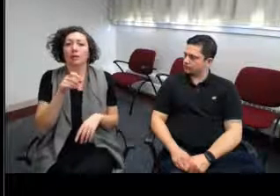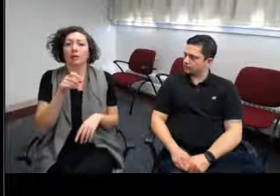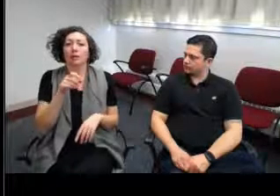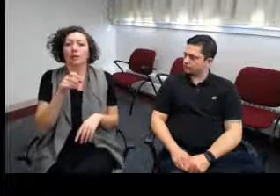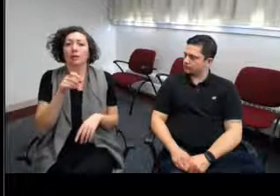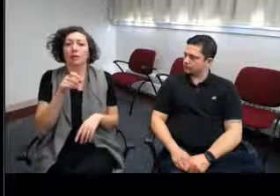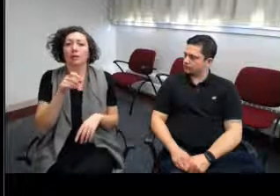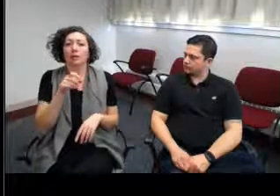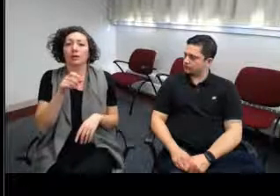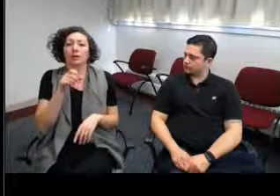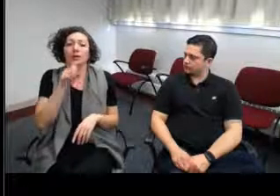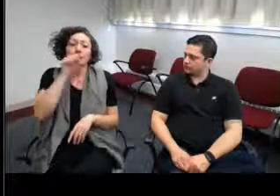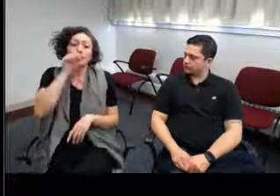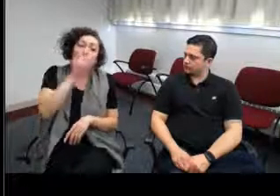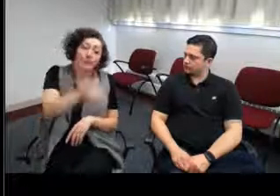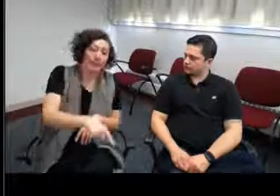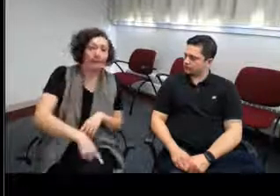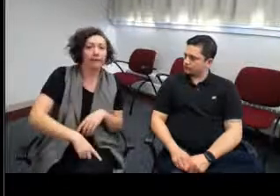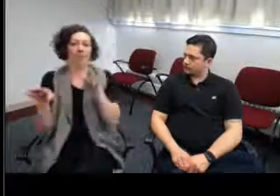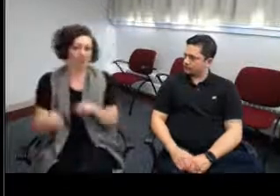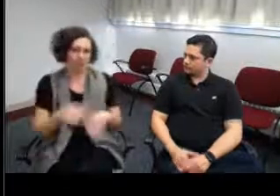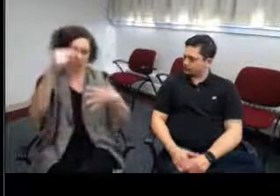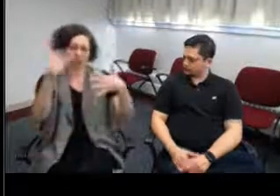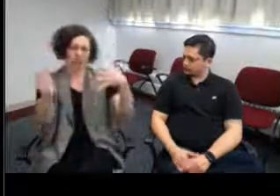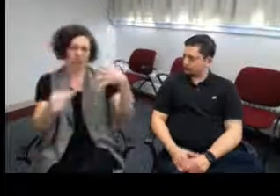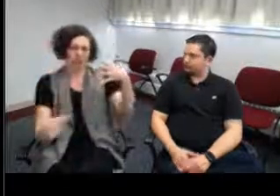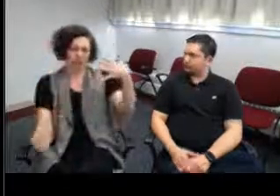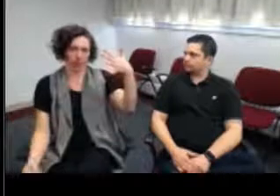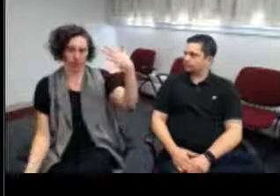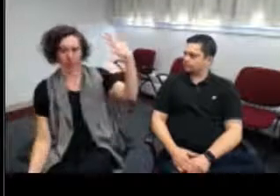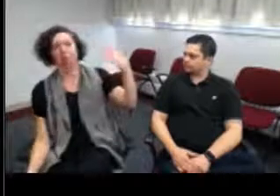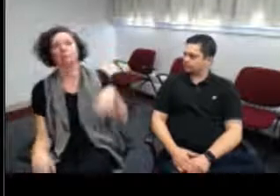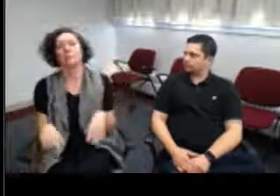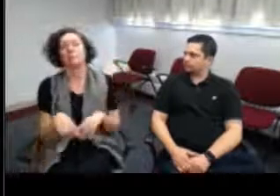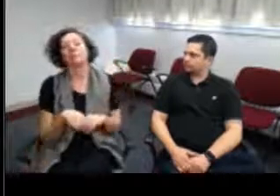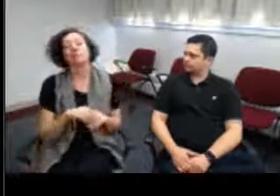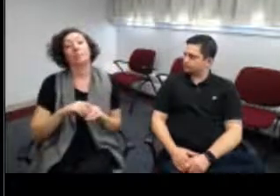swore at you, insulted you, and I went through the litany of behaviors.